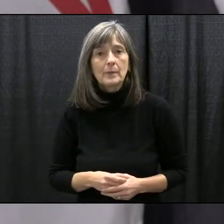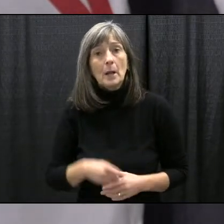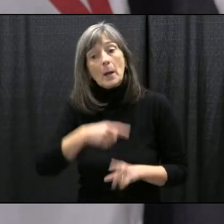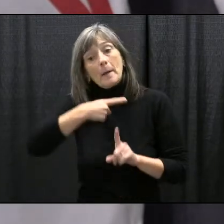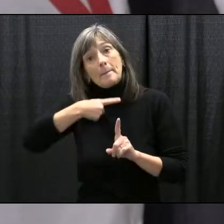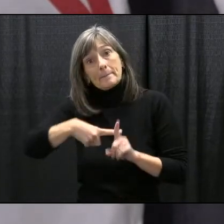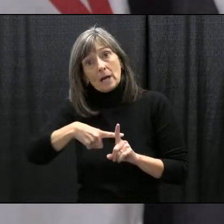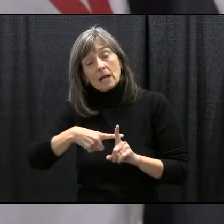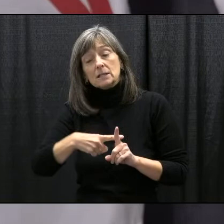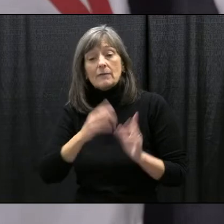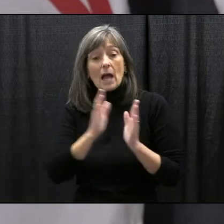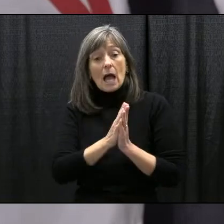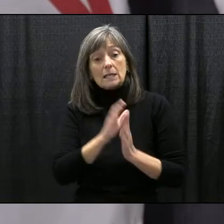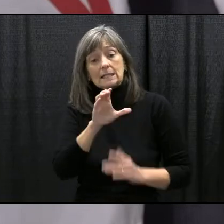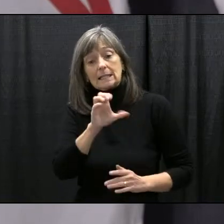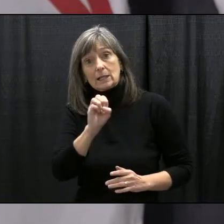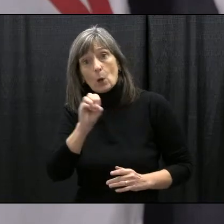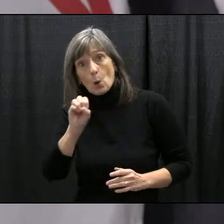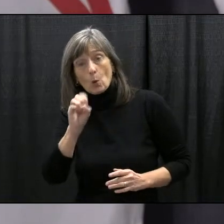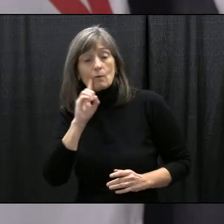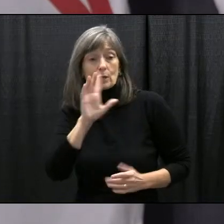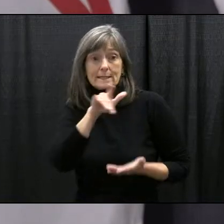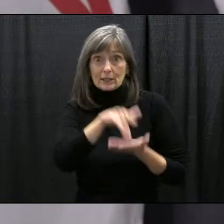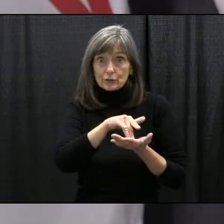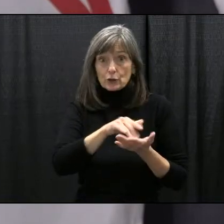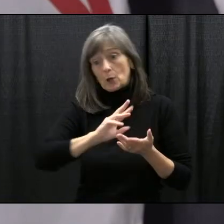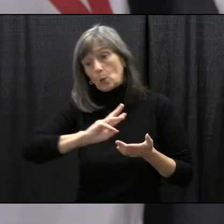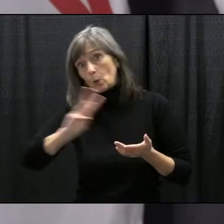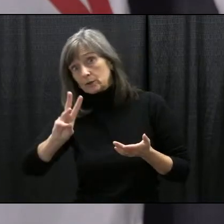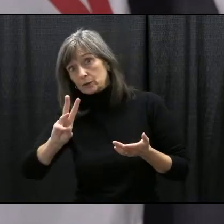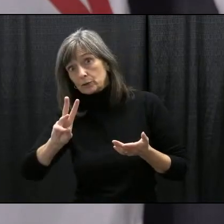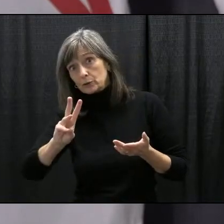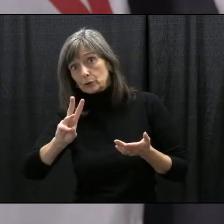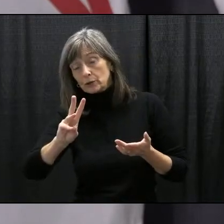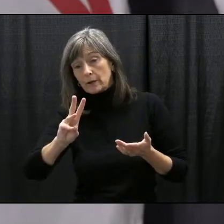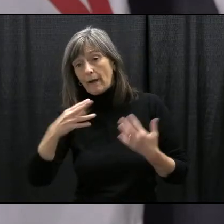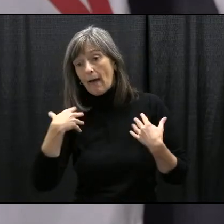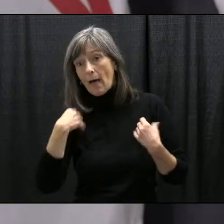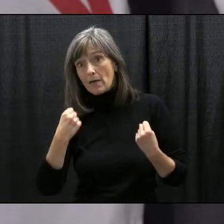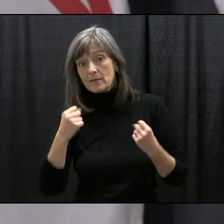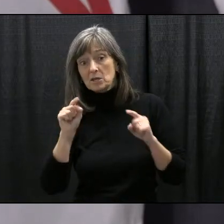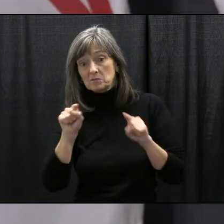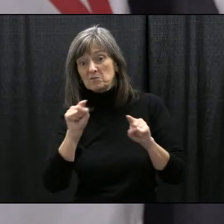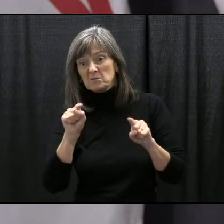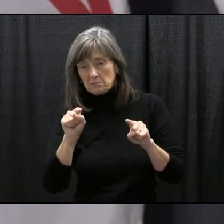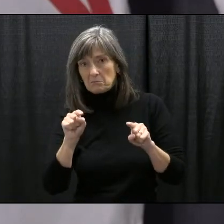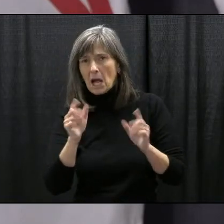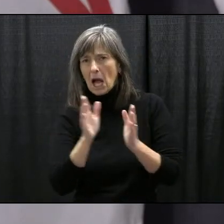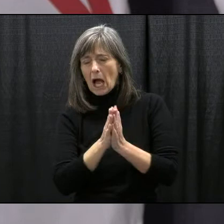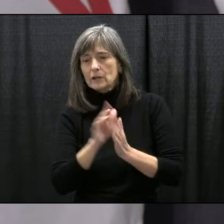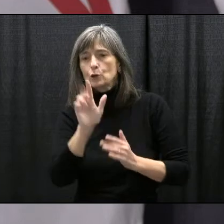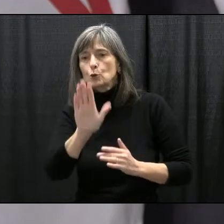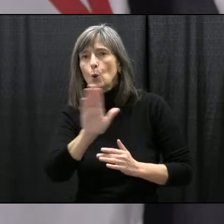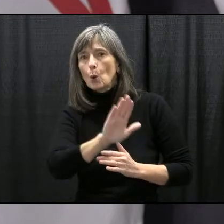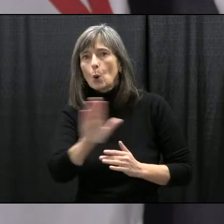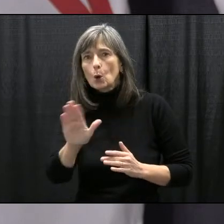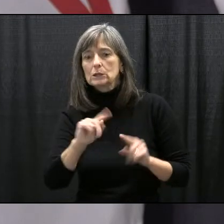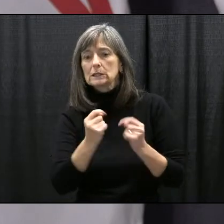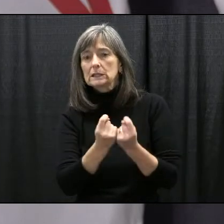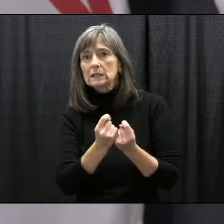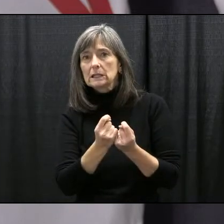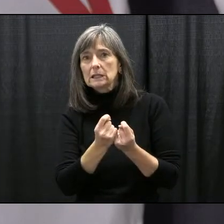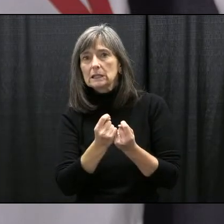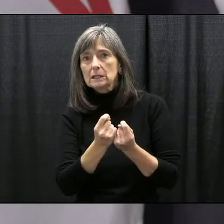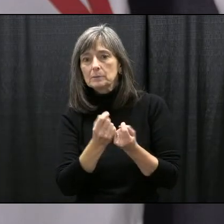Additionally, I have asked the CEOs of both Central and Western to supplement the team-based care that's already being provided in